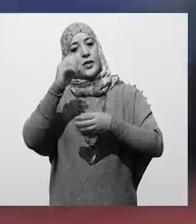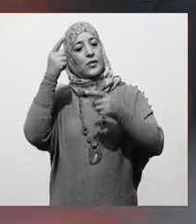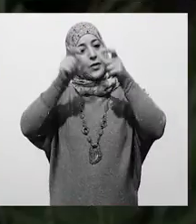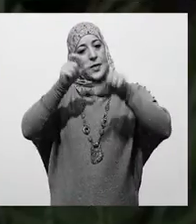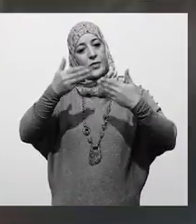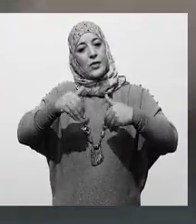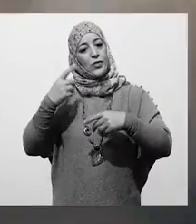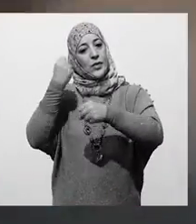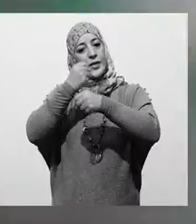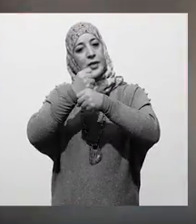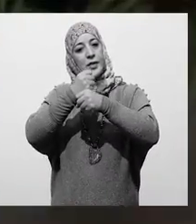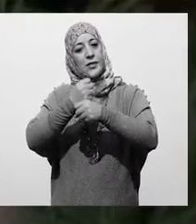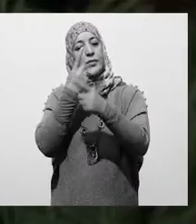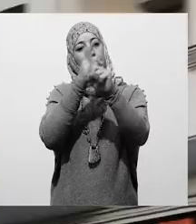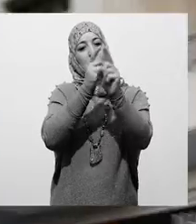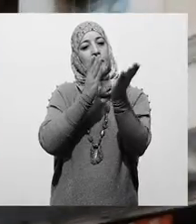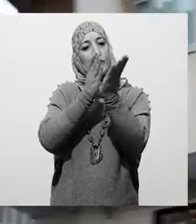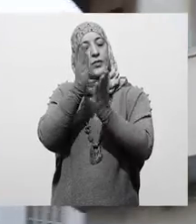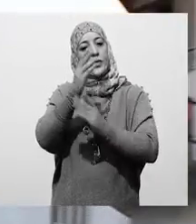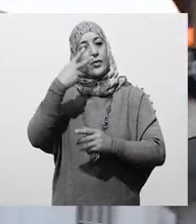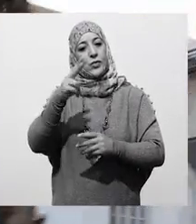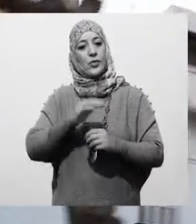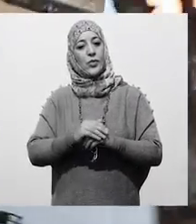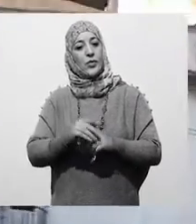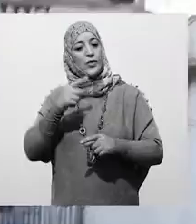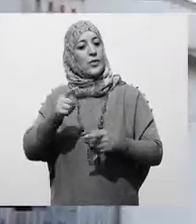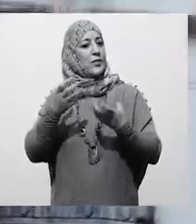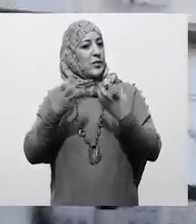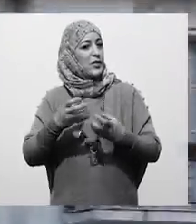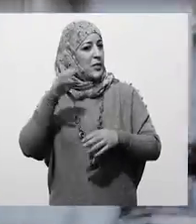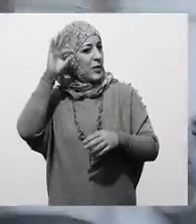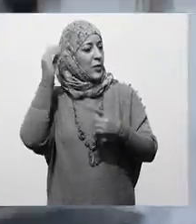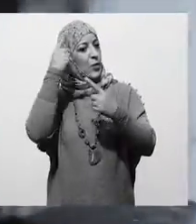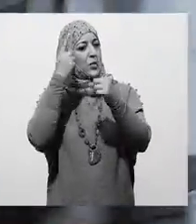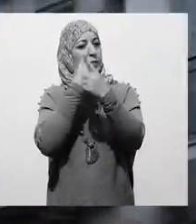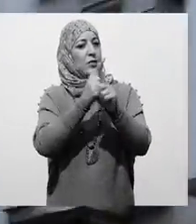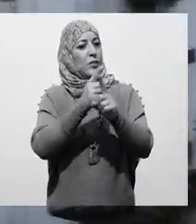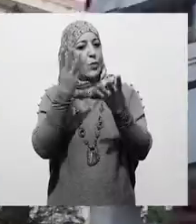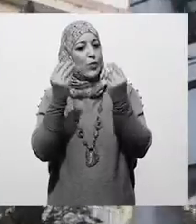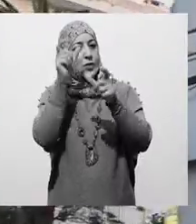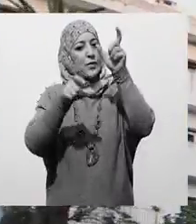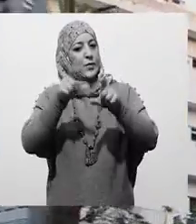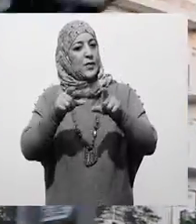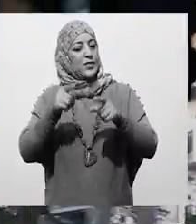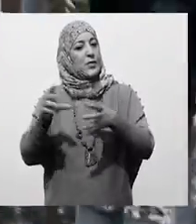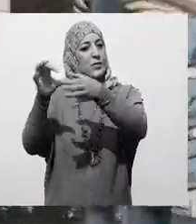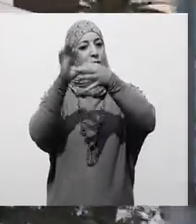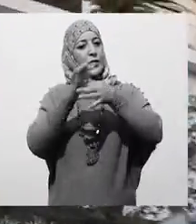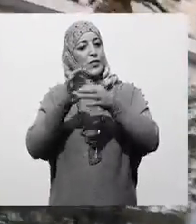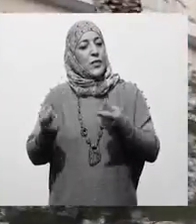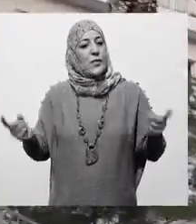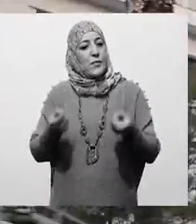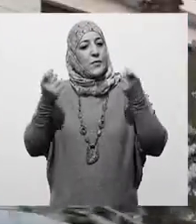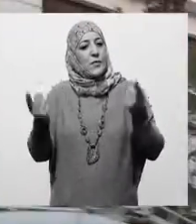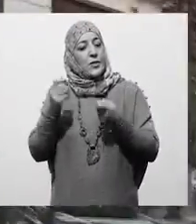to work on the defense of their rights. Today, the disabled are able to defend themselves. Many people have joined